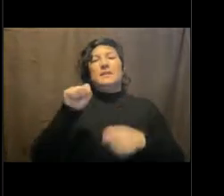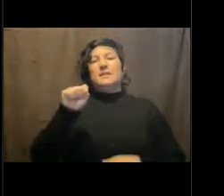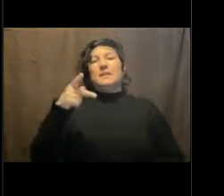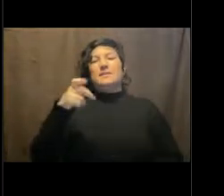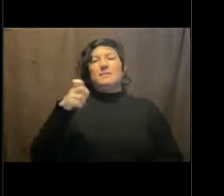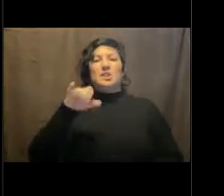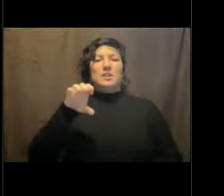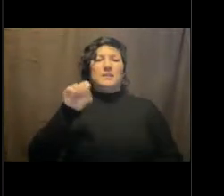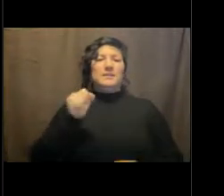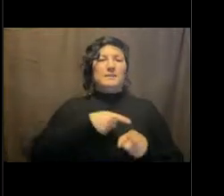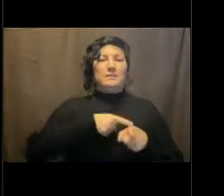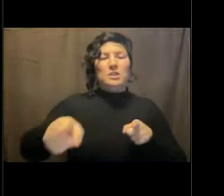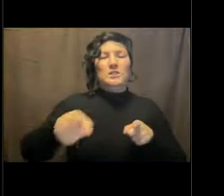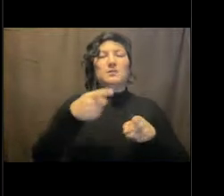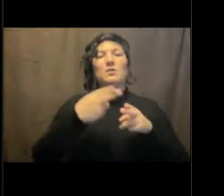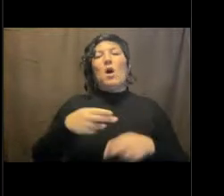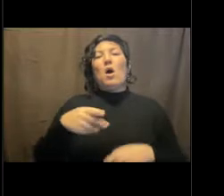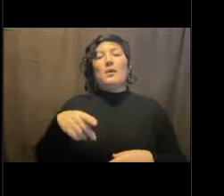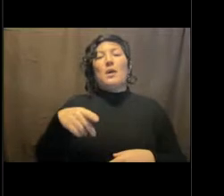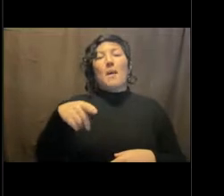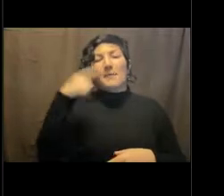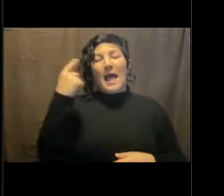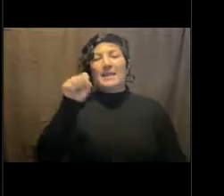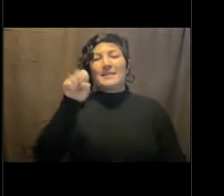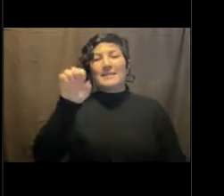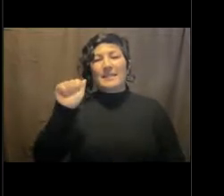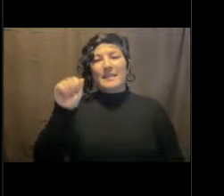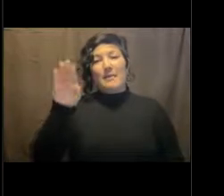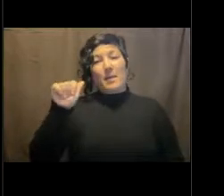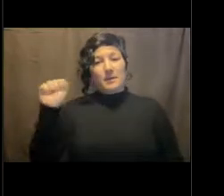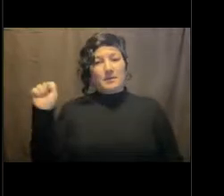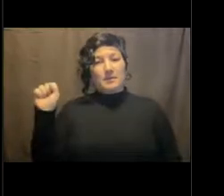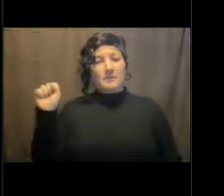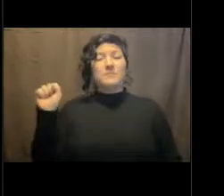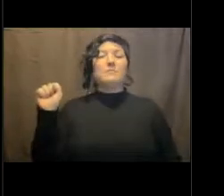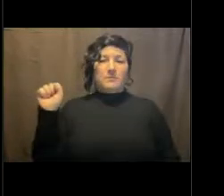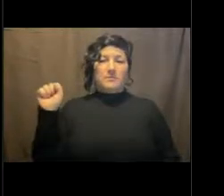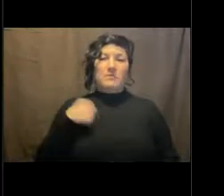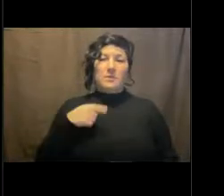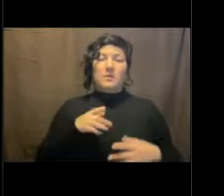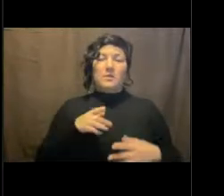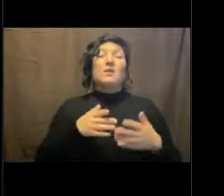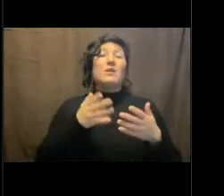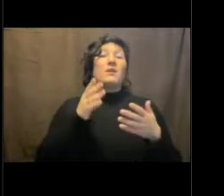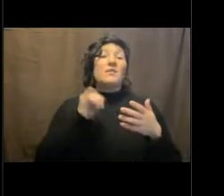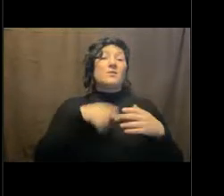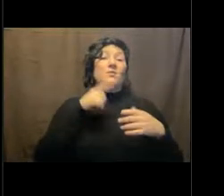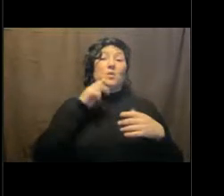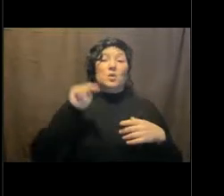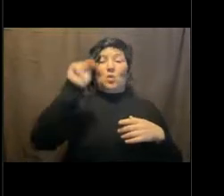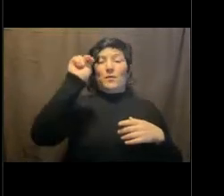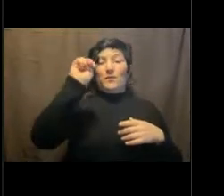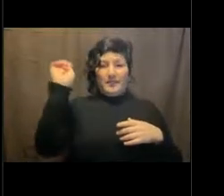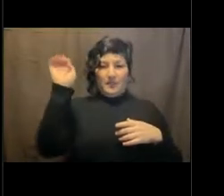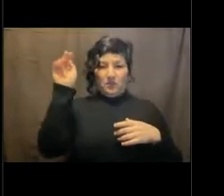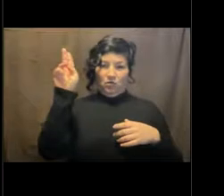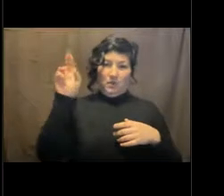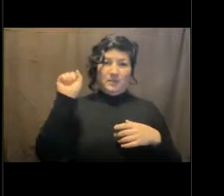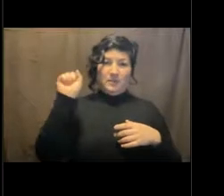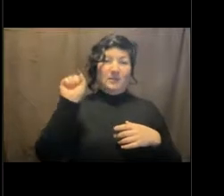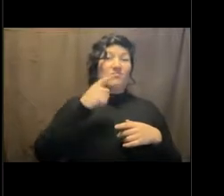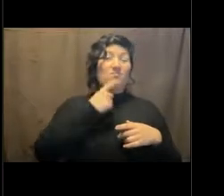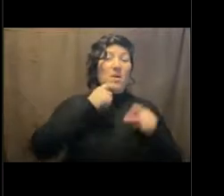is a, what we consider a warmer water fish for the north. Oh, can you go back one slide? Thank you. For the Northeast US, all of these red areas are where we've